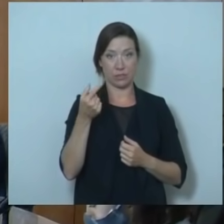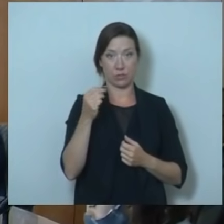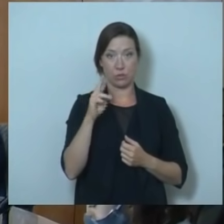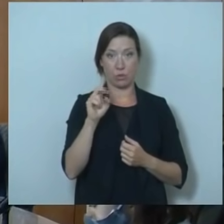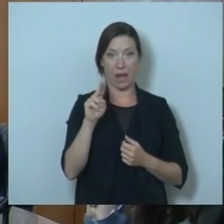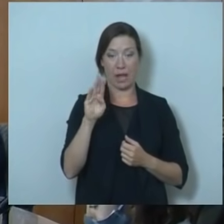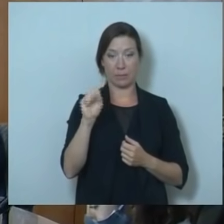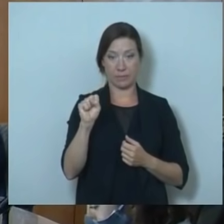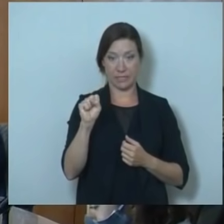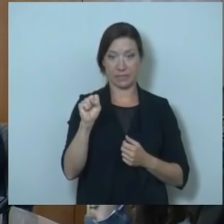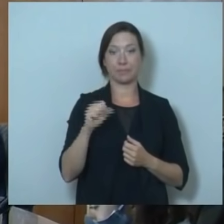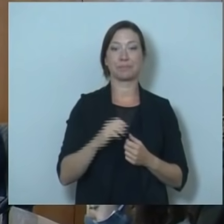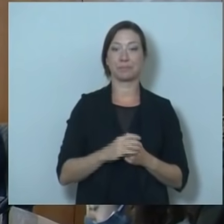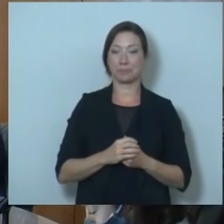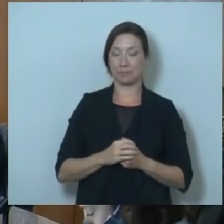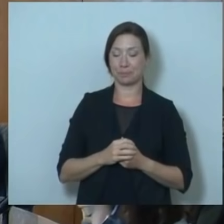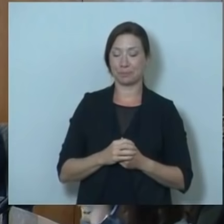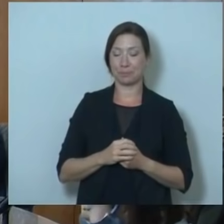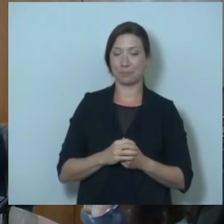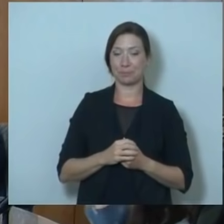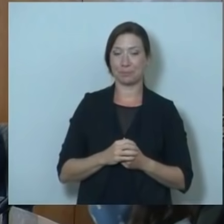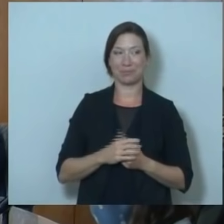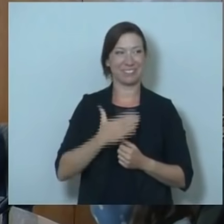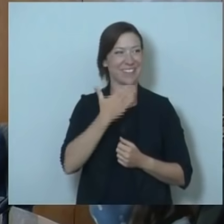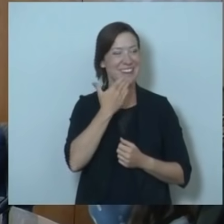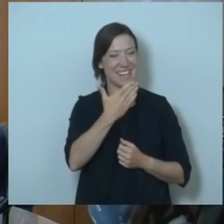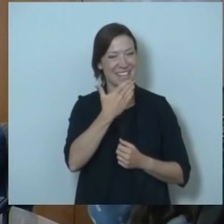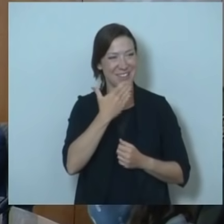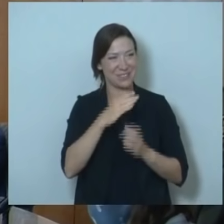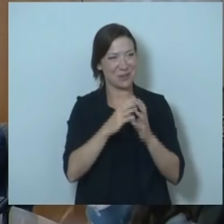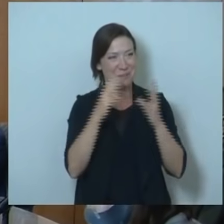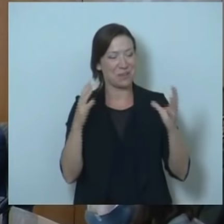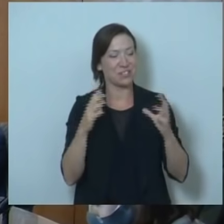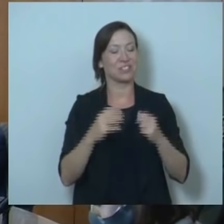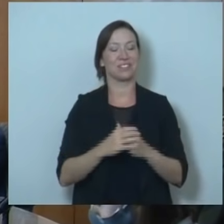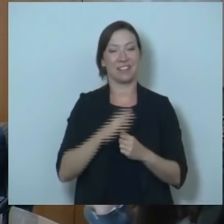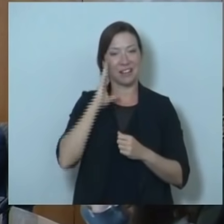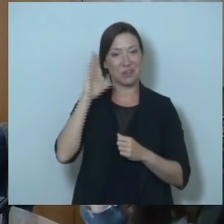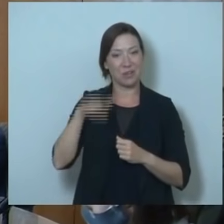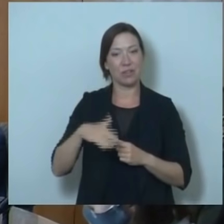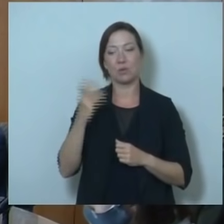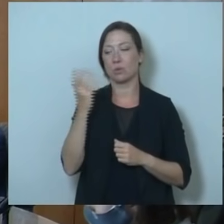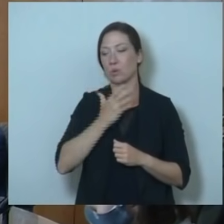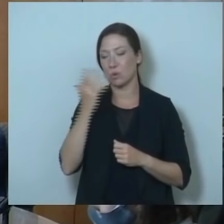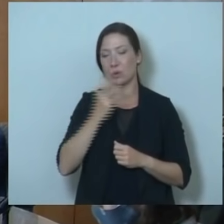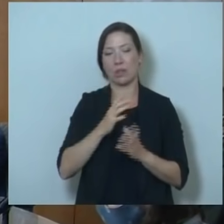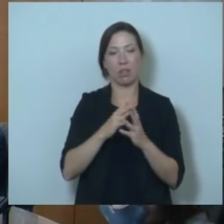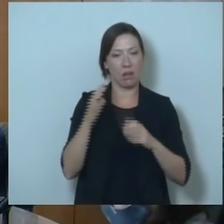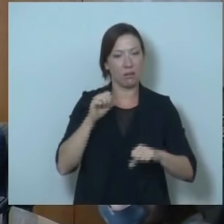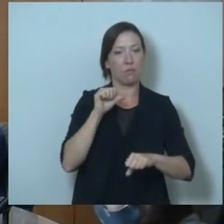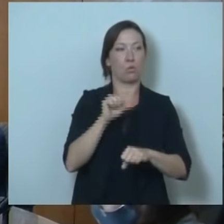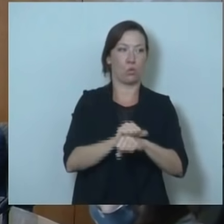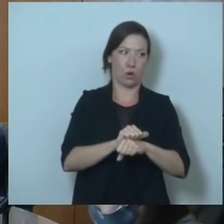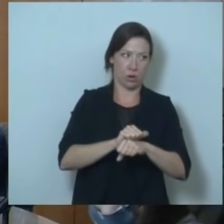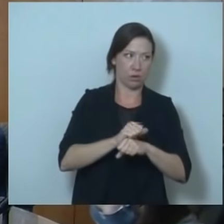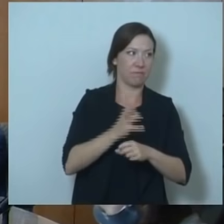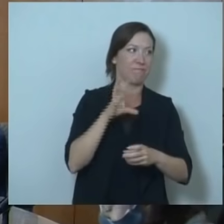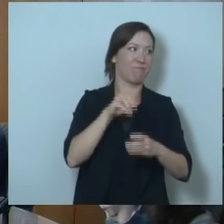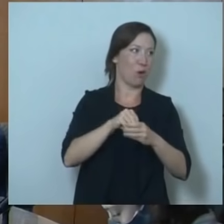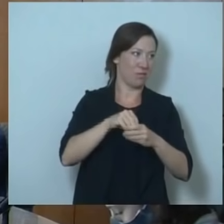Go ahead and ask your question. Thanks very much. I know there's a significant amount of effort that goes into these, and I appreciate